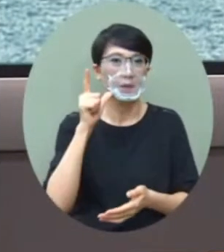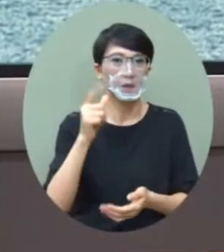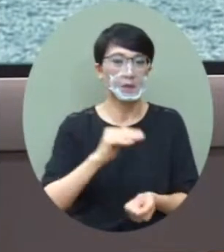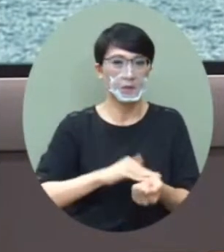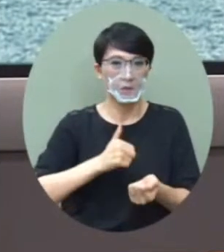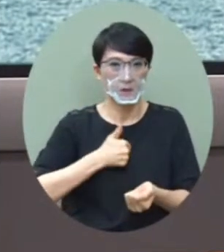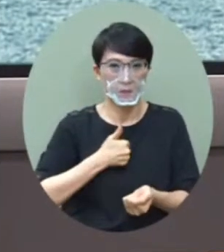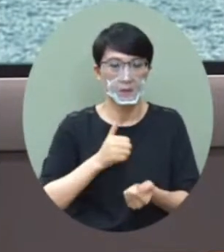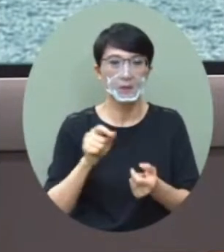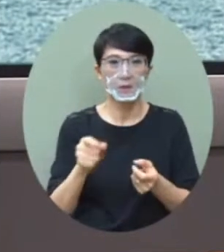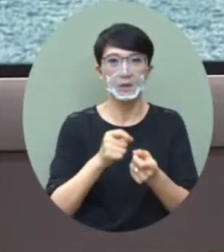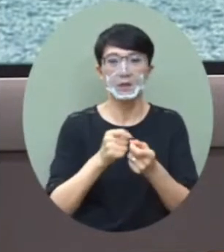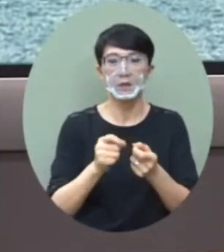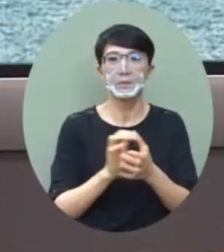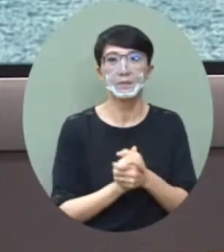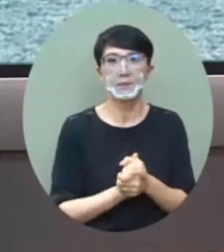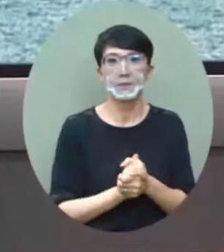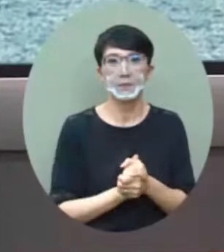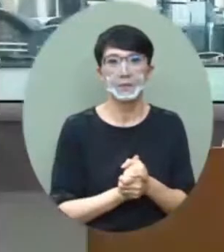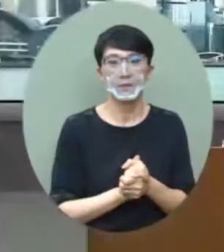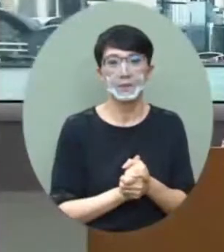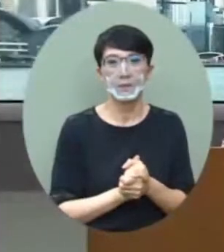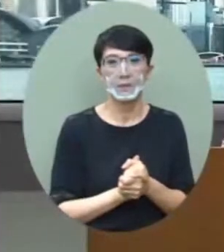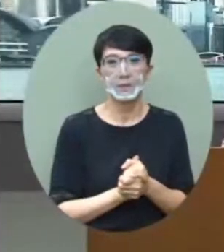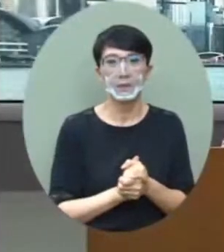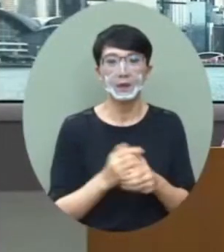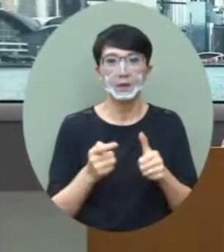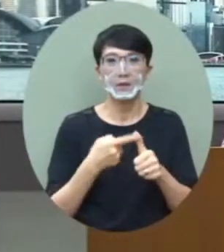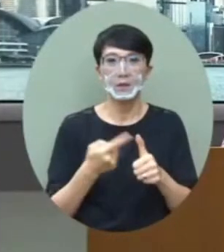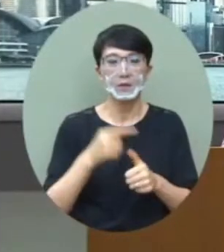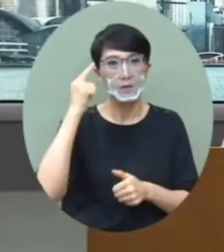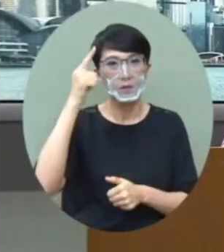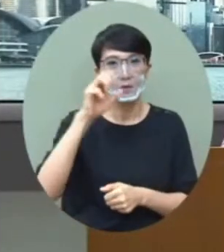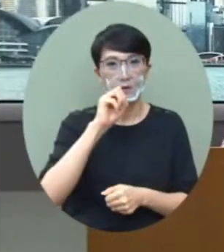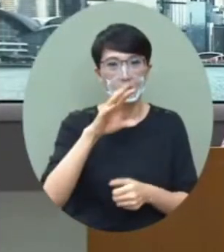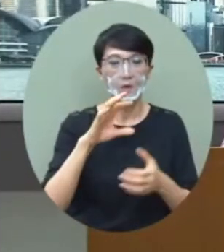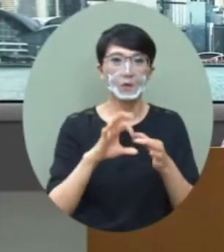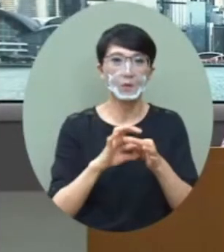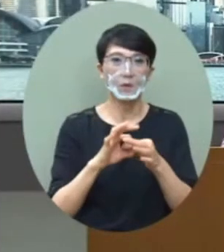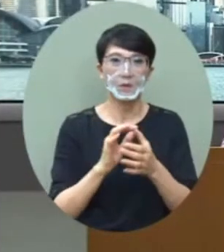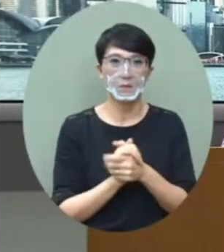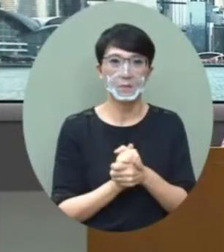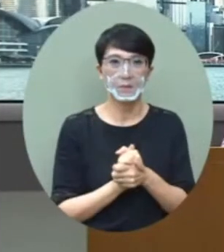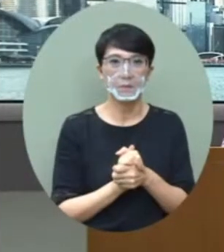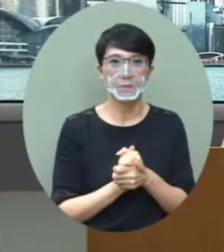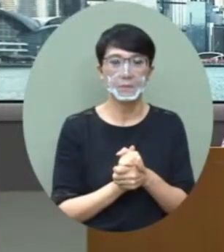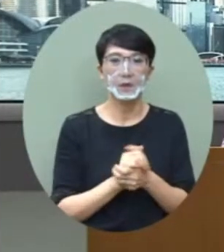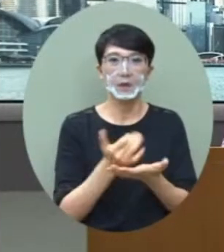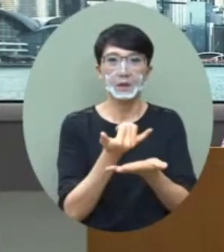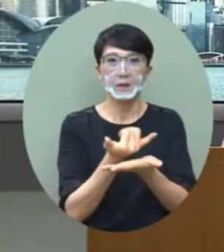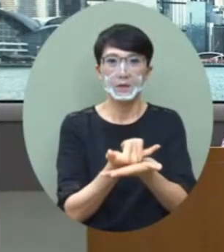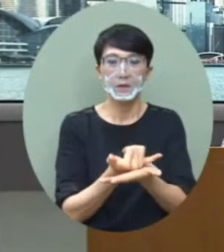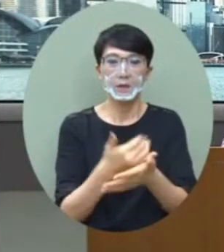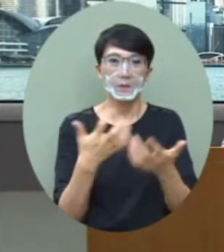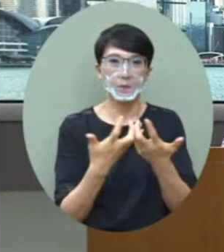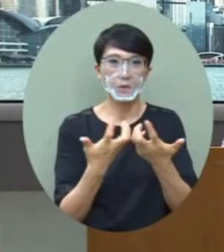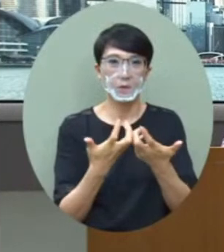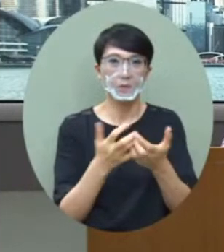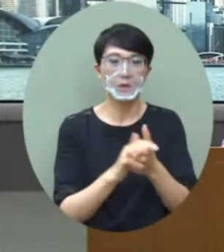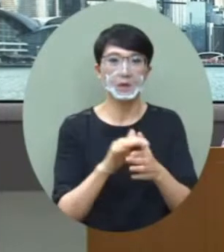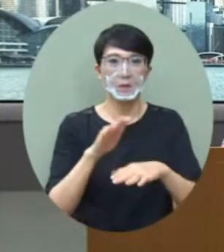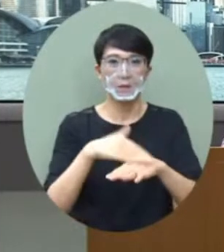in terms of serious cases and number of deaths. Dr. Lau, thank you.